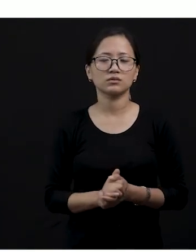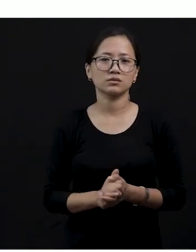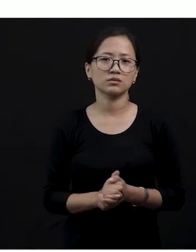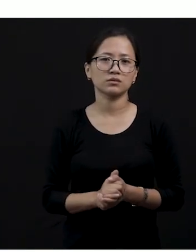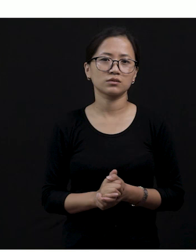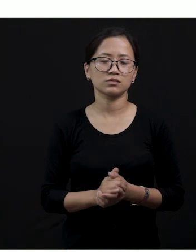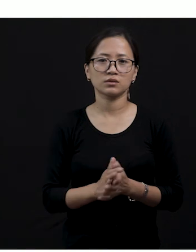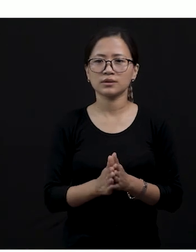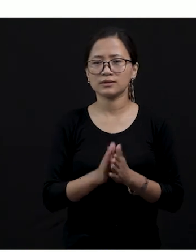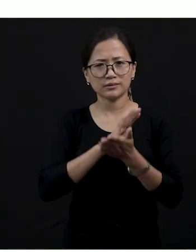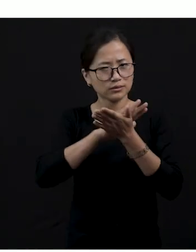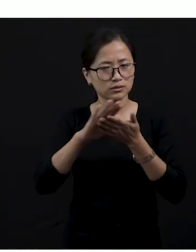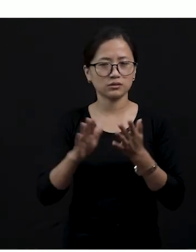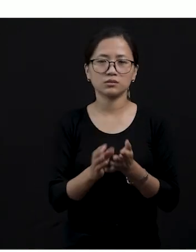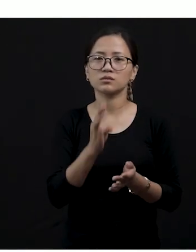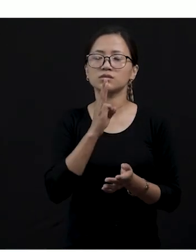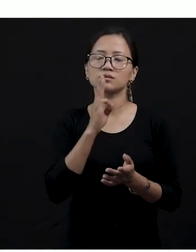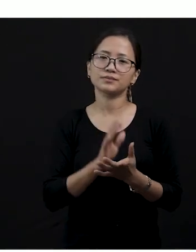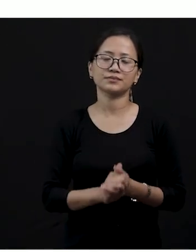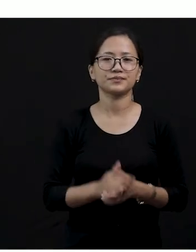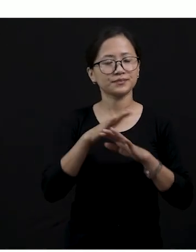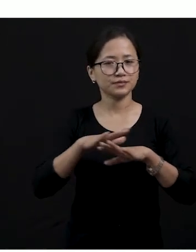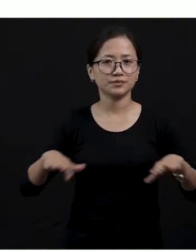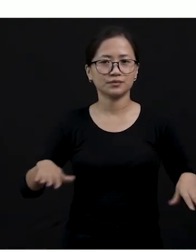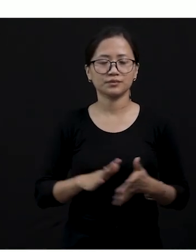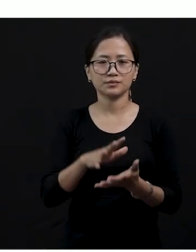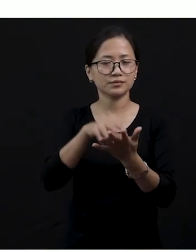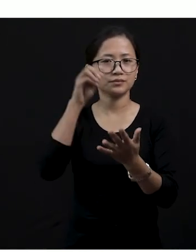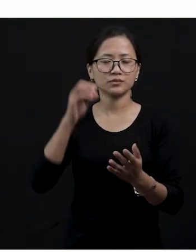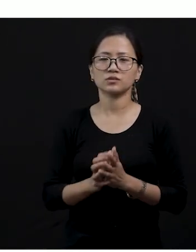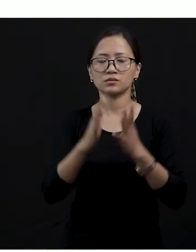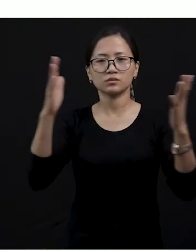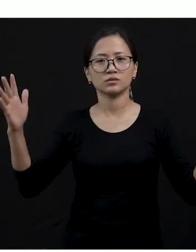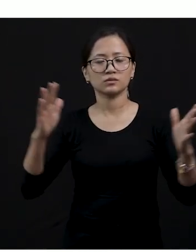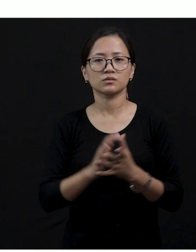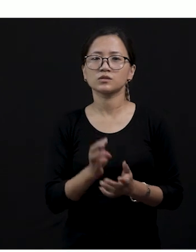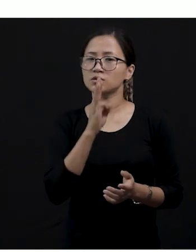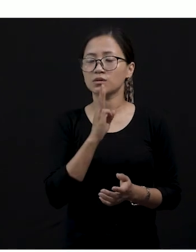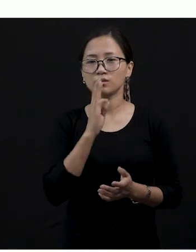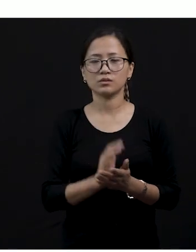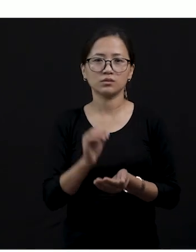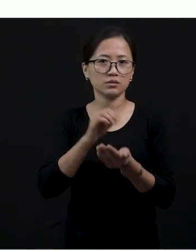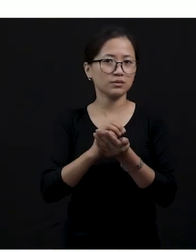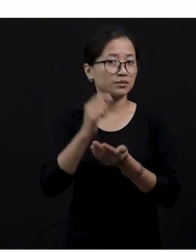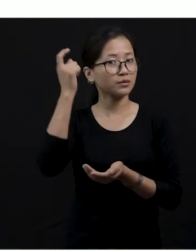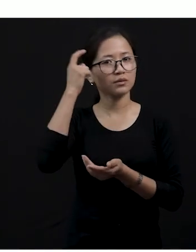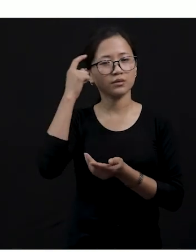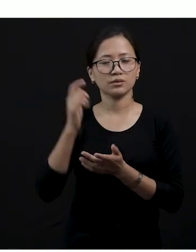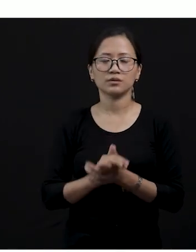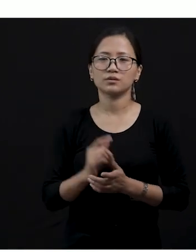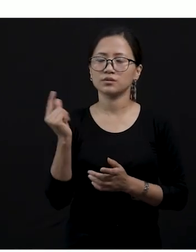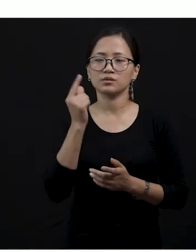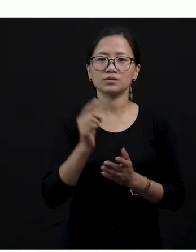rainfall is the purest form of water. So students, today we have learned so much about water. Keep this in mind